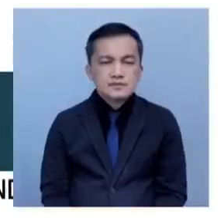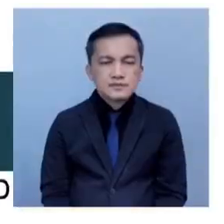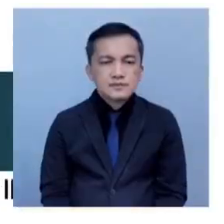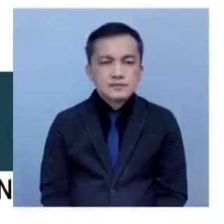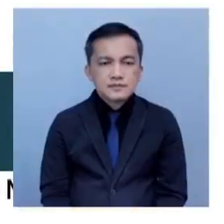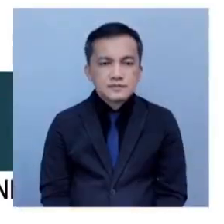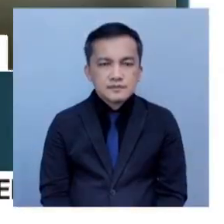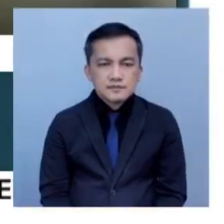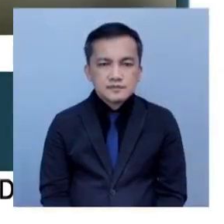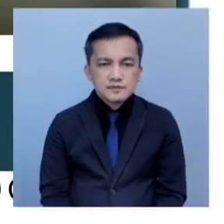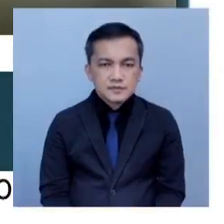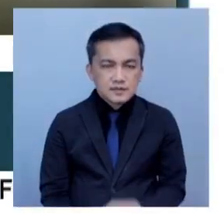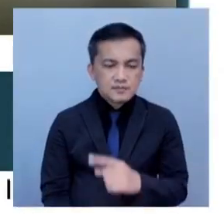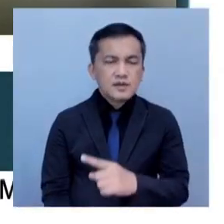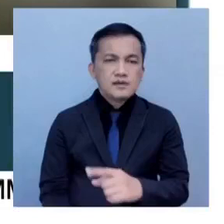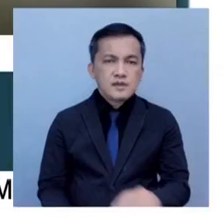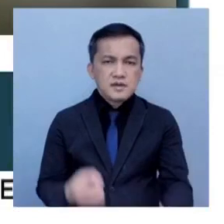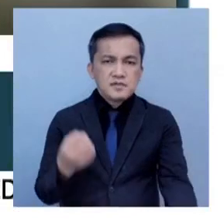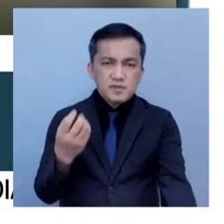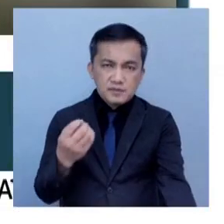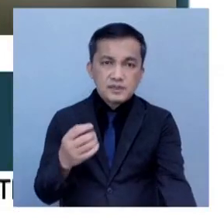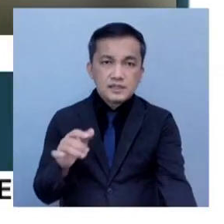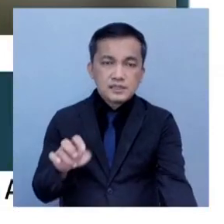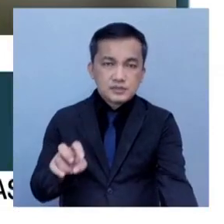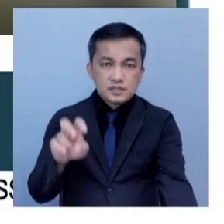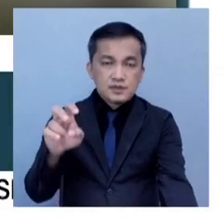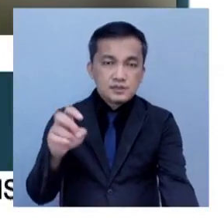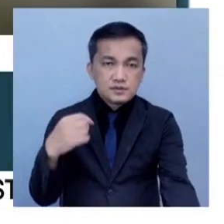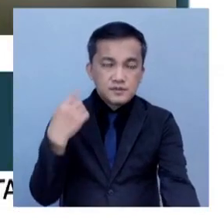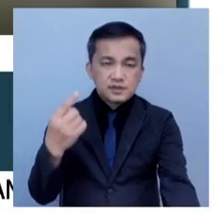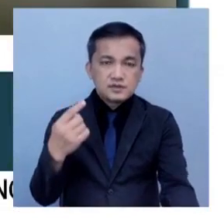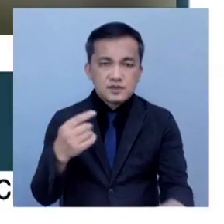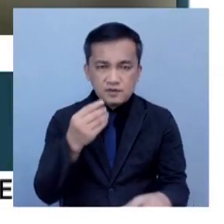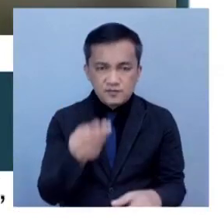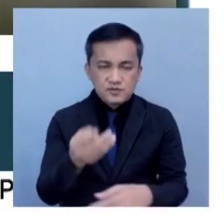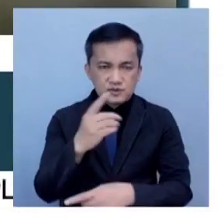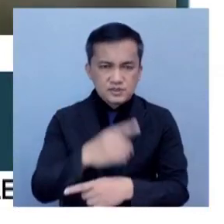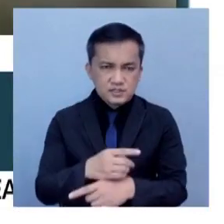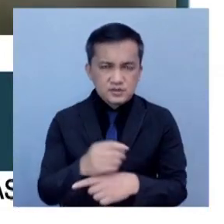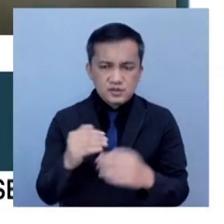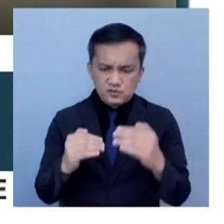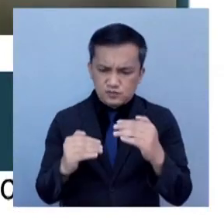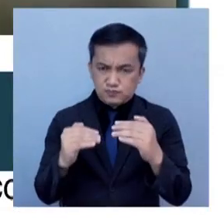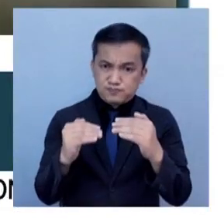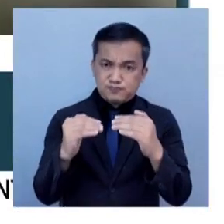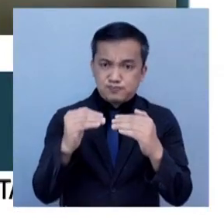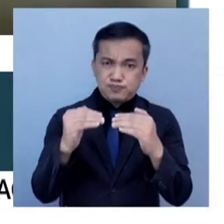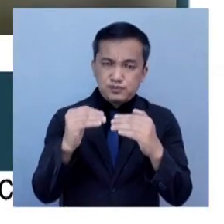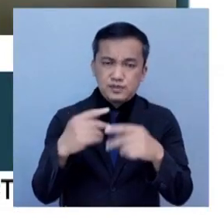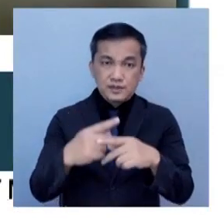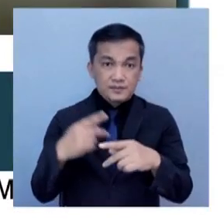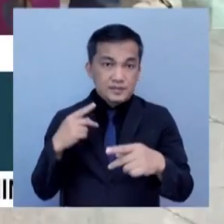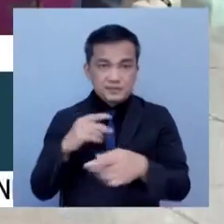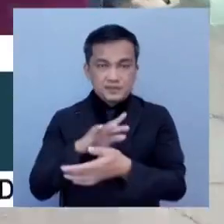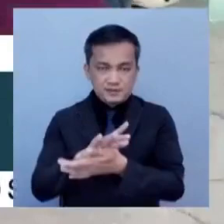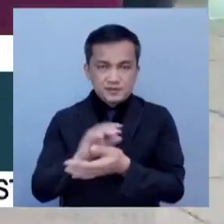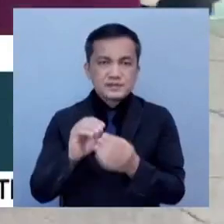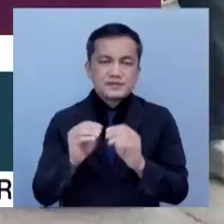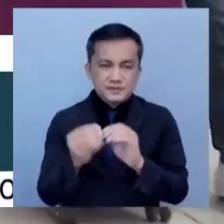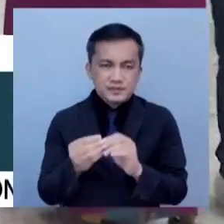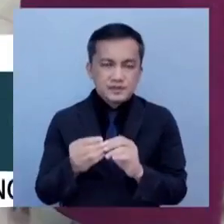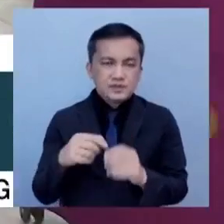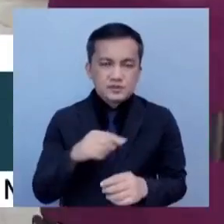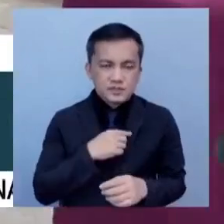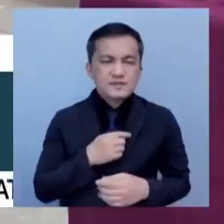There have been a lot of travelers these past few days. I think we're almost reaching pre-pandemic figures. We're really